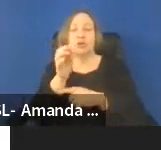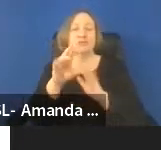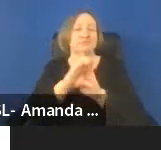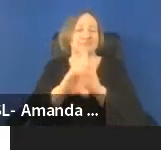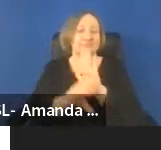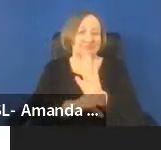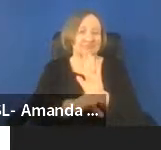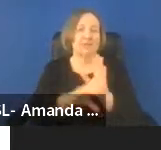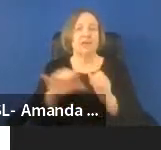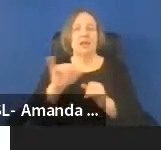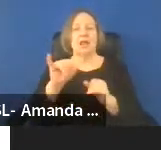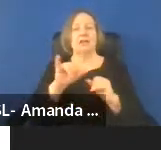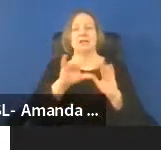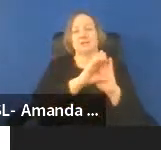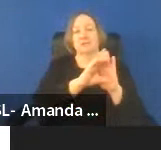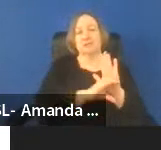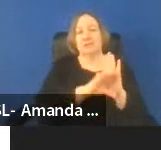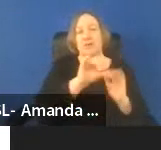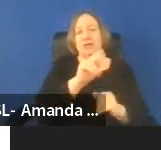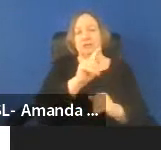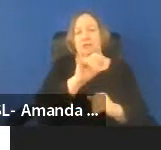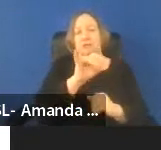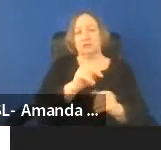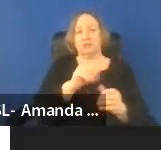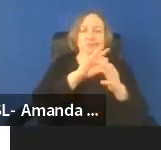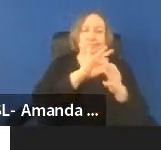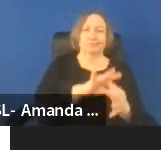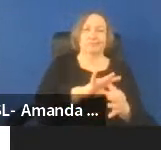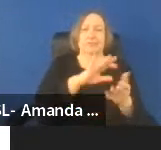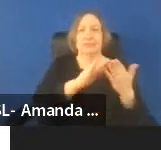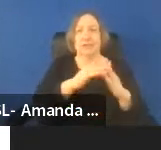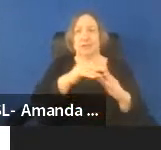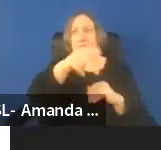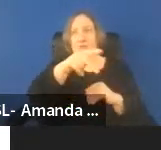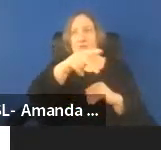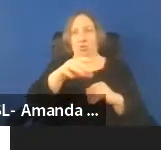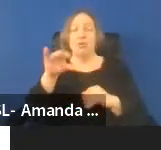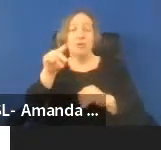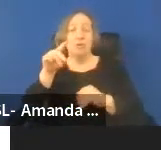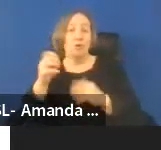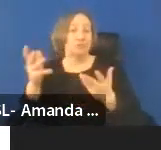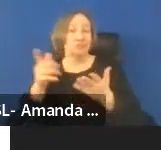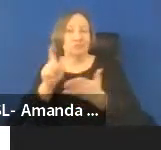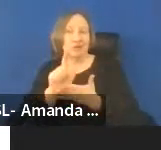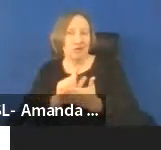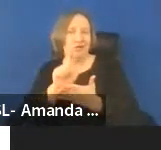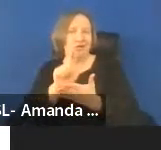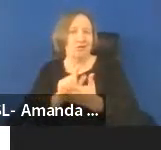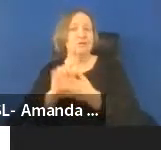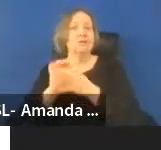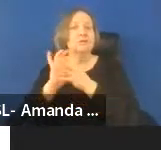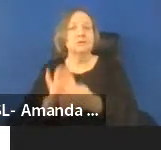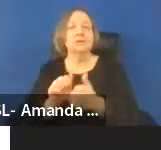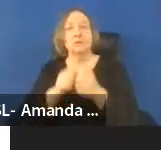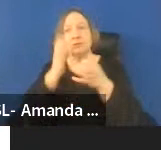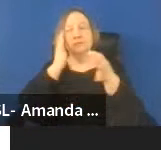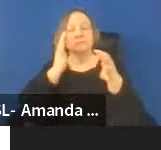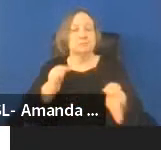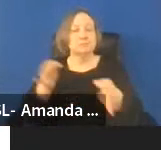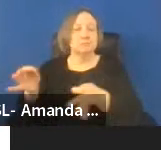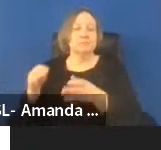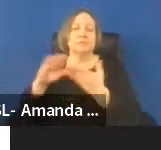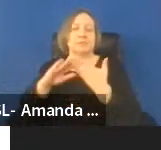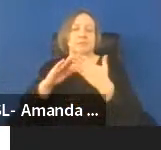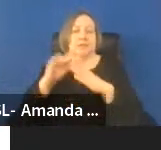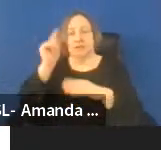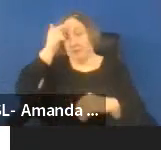the constitution for the city of Portland, and the code is all of the laws that govern decision-making in city